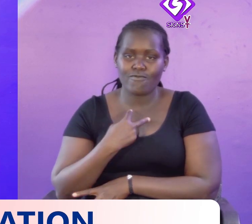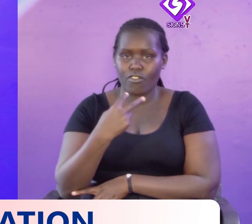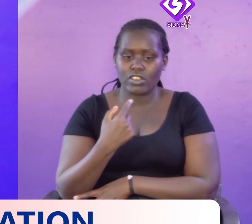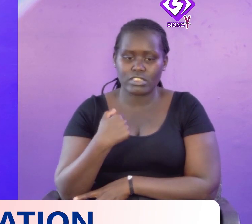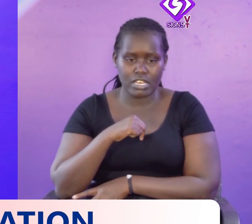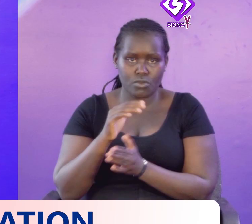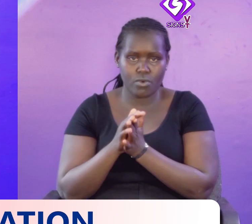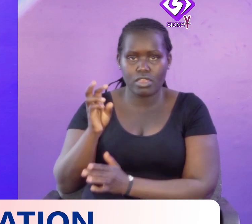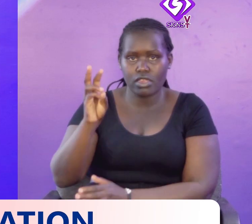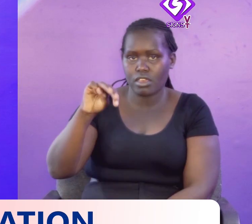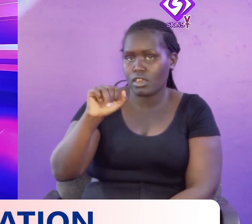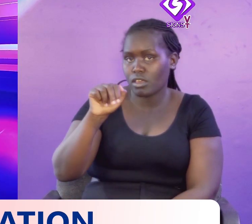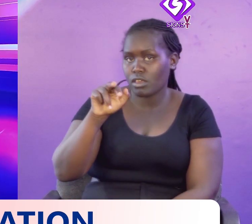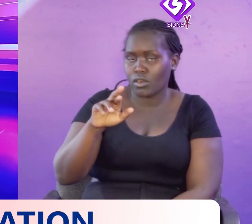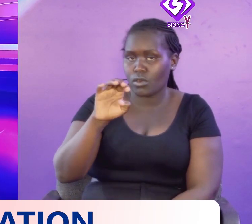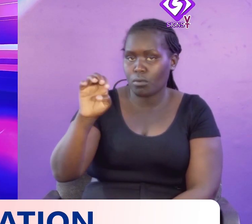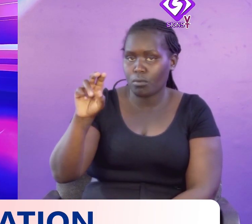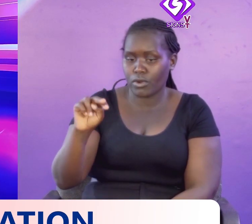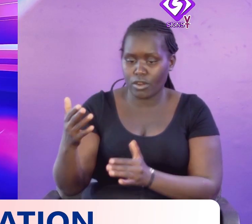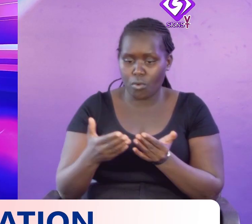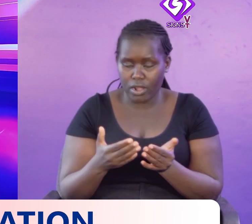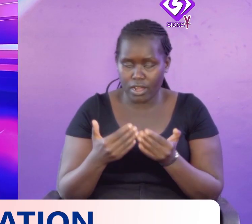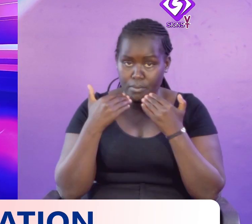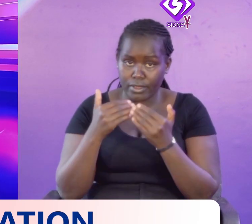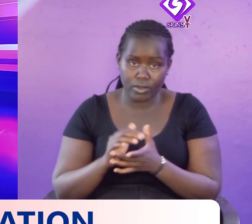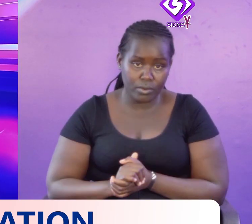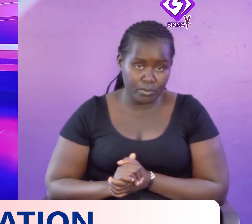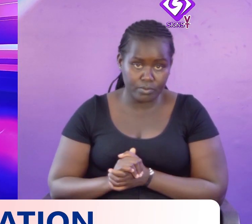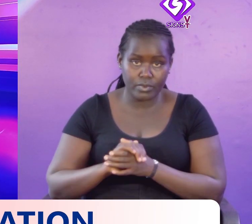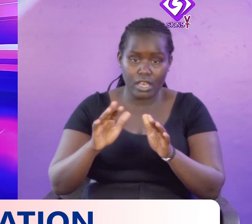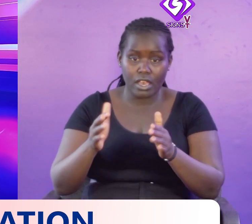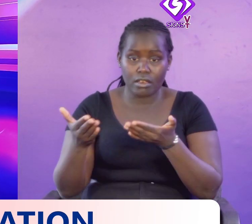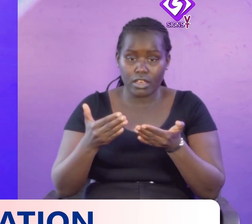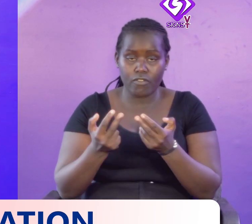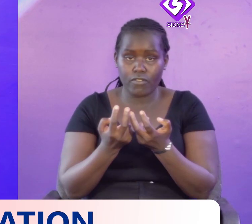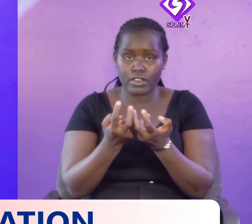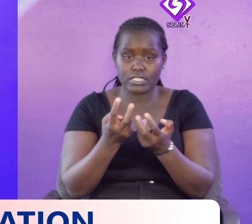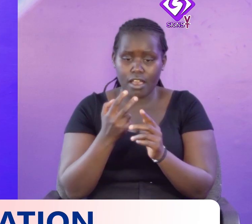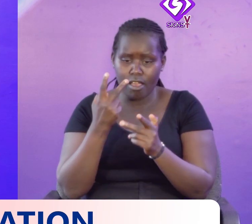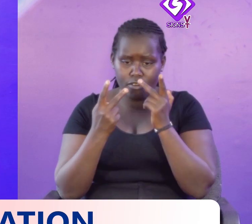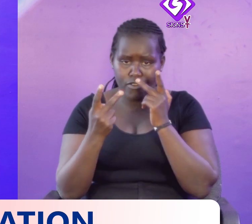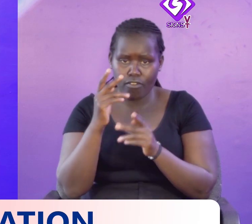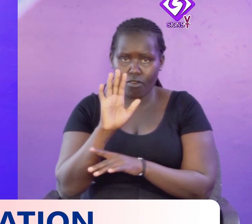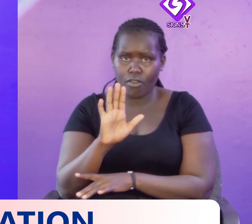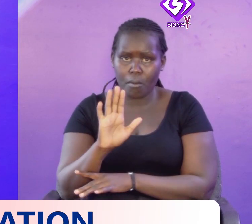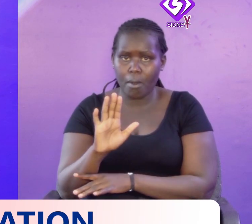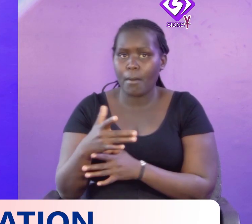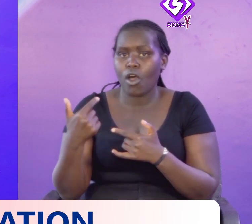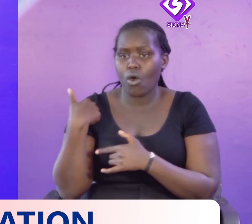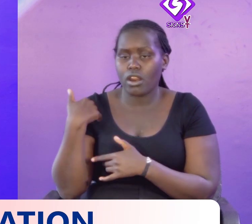Maureen. Nashukuru. Asante. Give us your views today on 0111, as